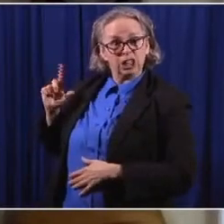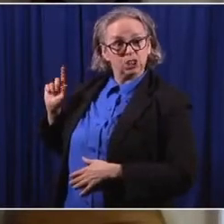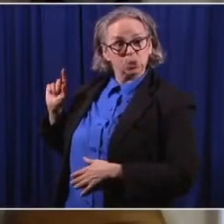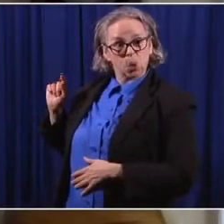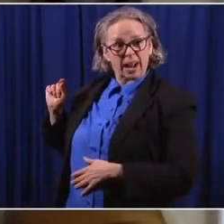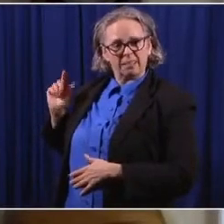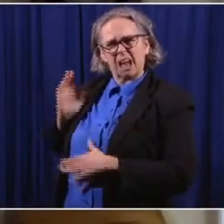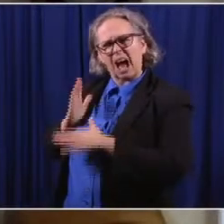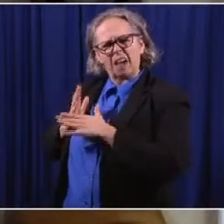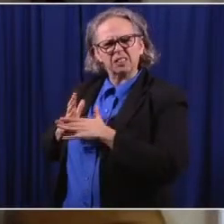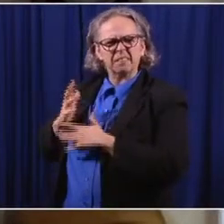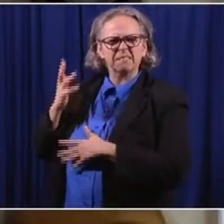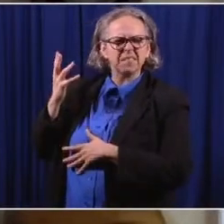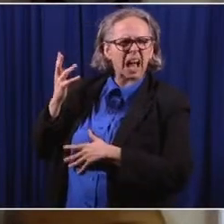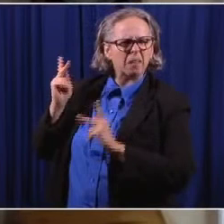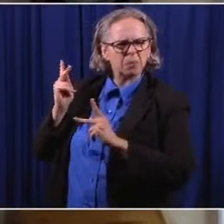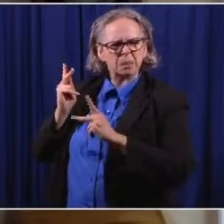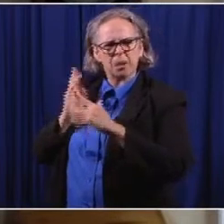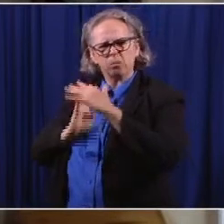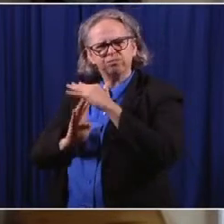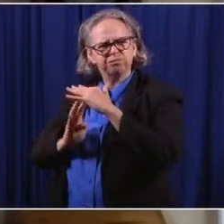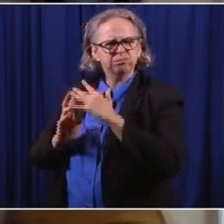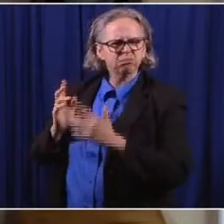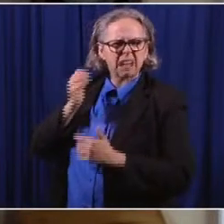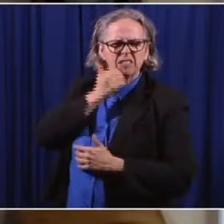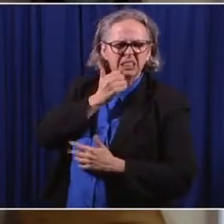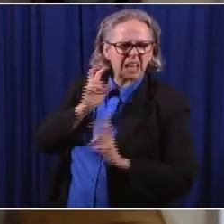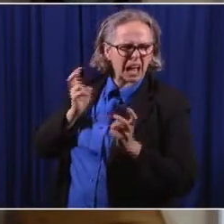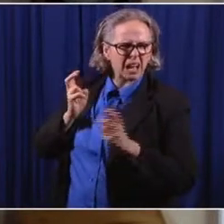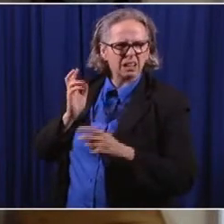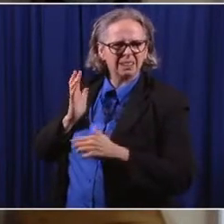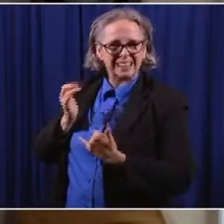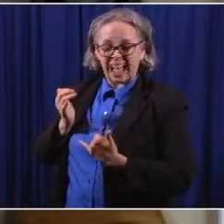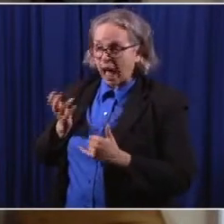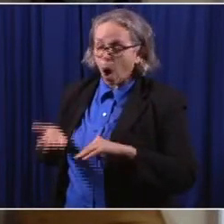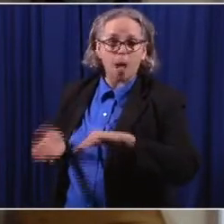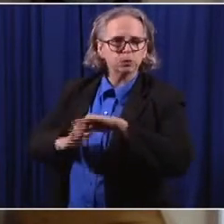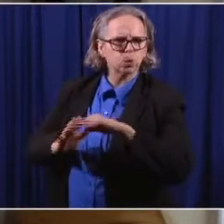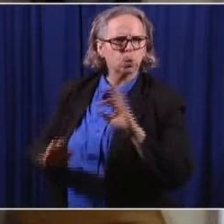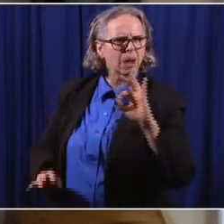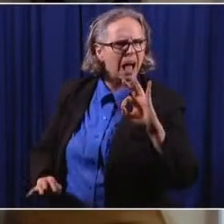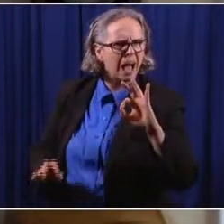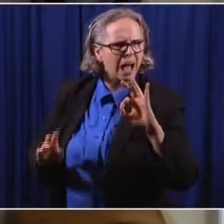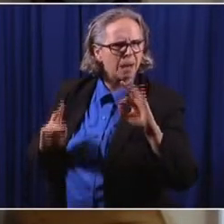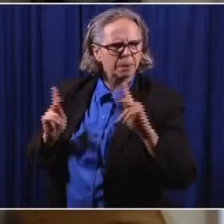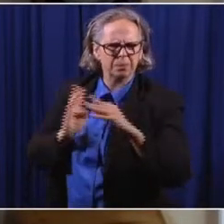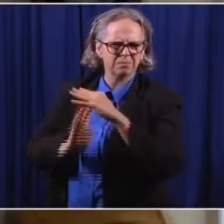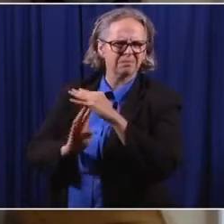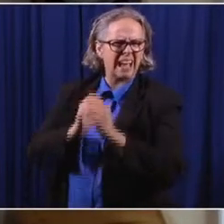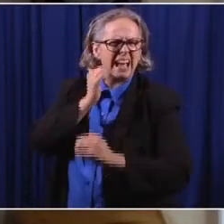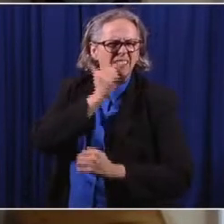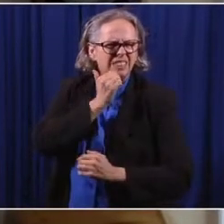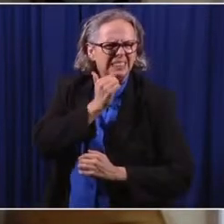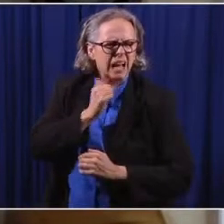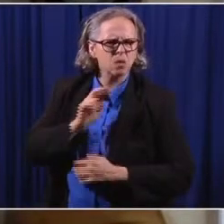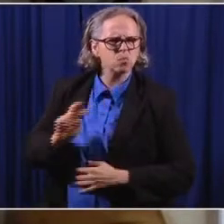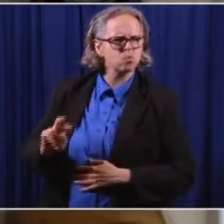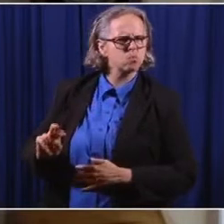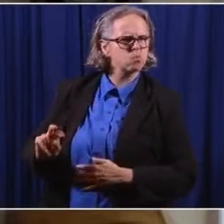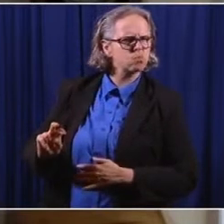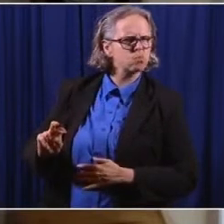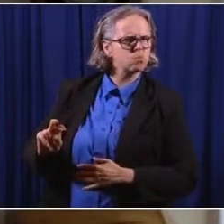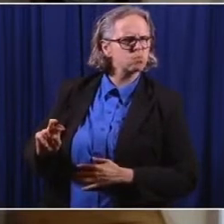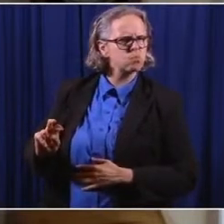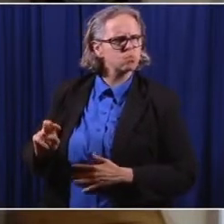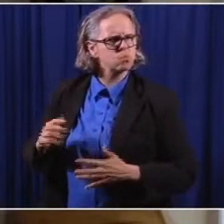department. That number increased to an average of 9 visits per day by August 27th.